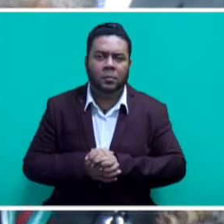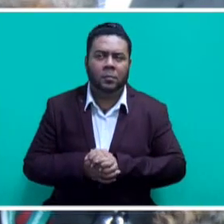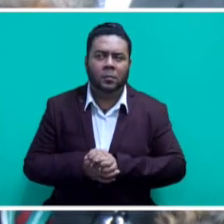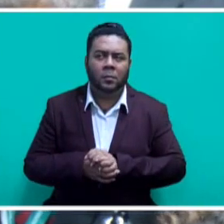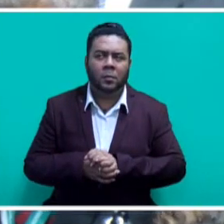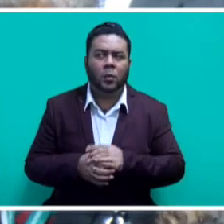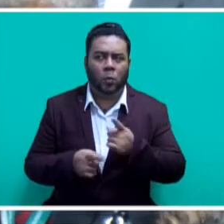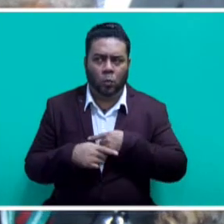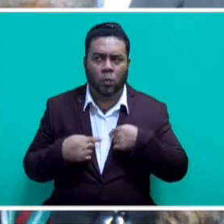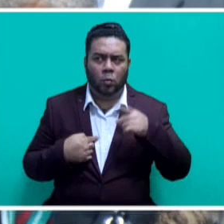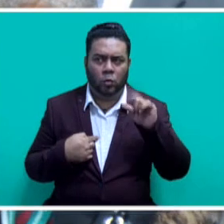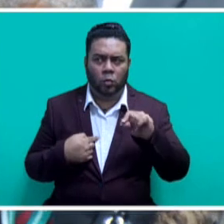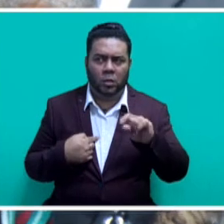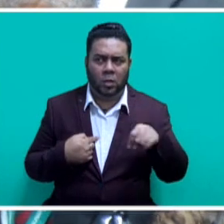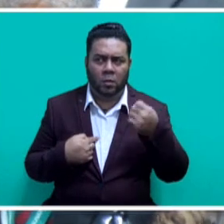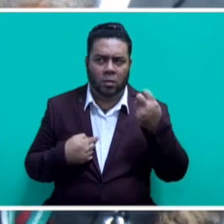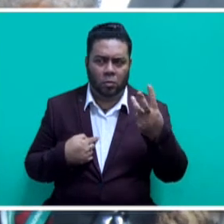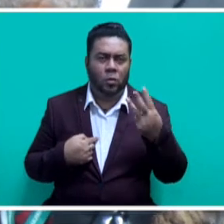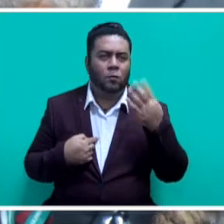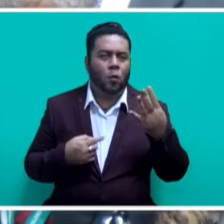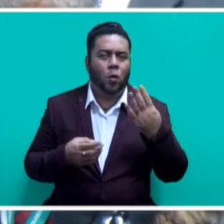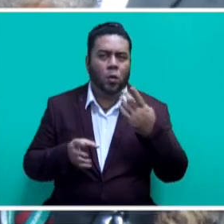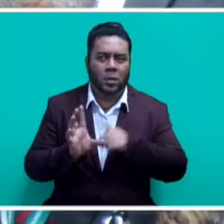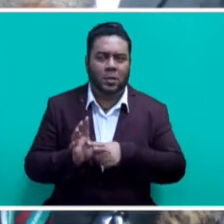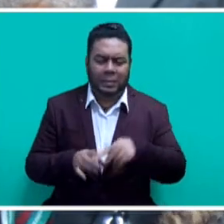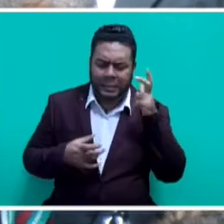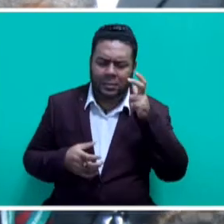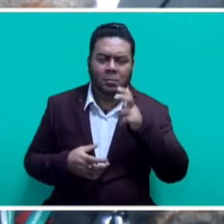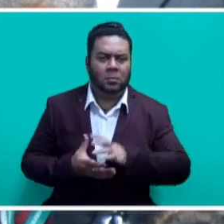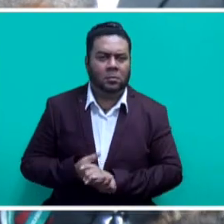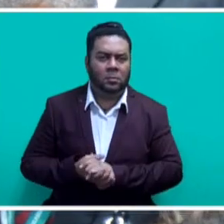Look, we'll do it within 4 years. Listen.